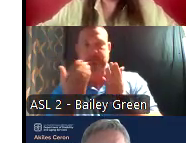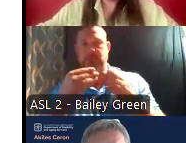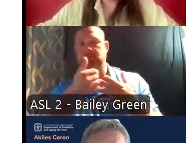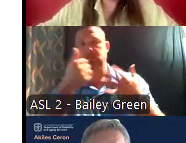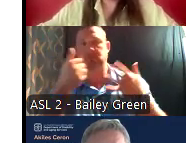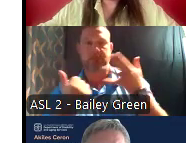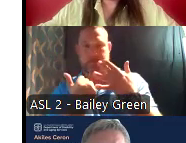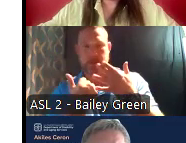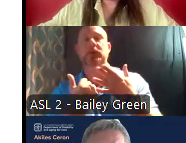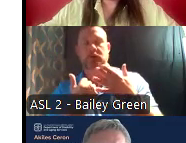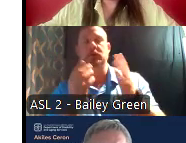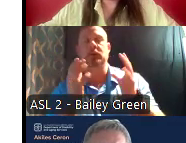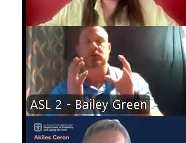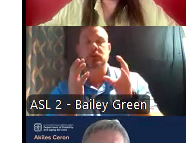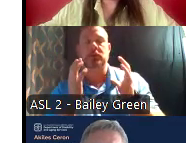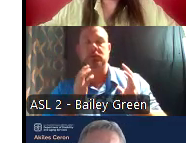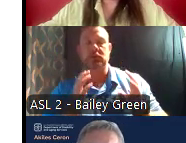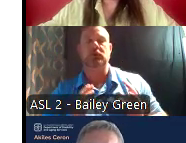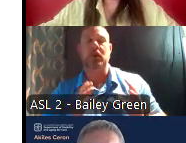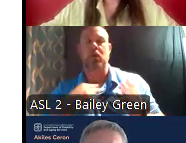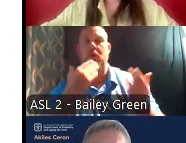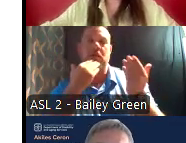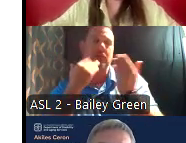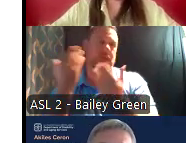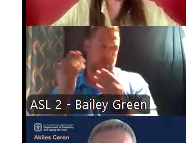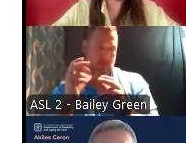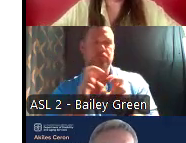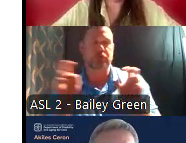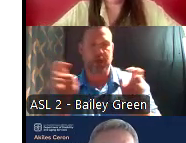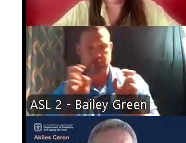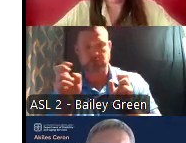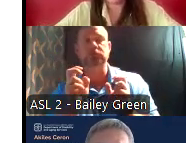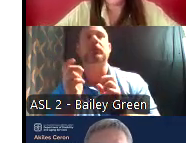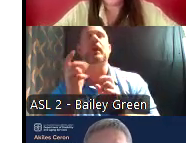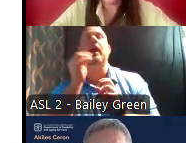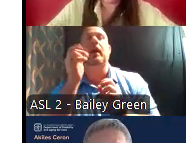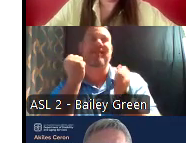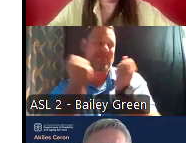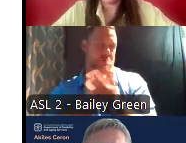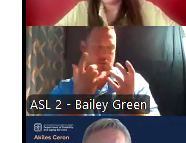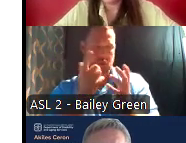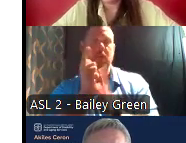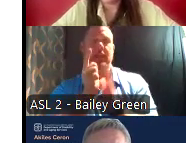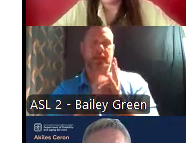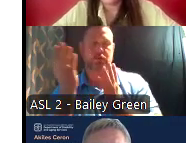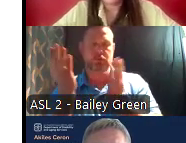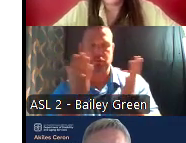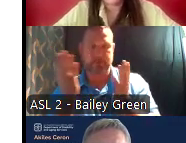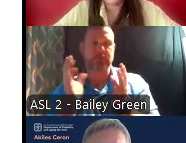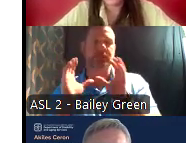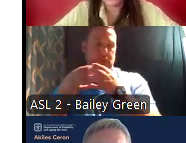First off, I would like to give thanks to my fellow co-chairs and also everyone on the Legal Services